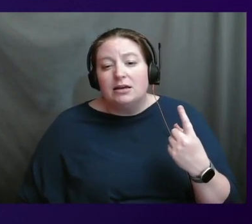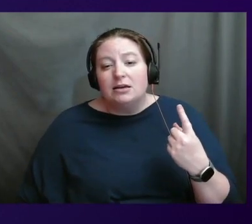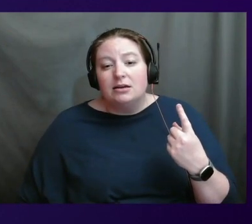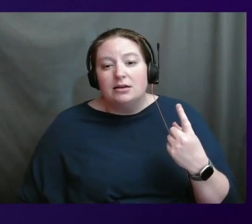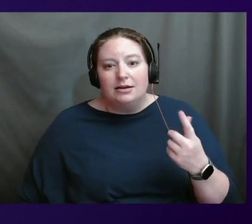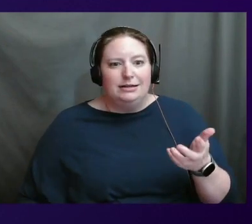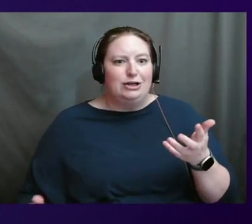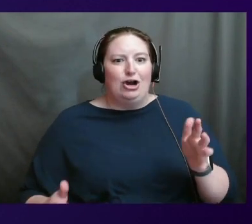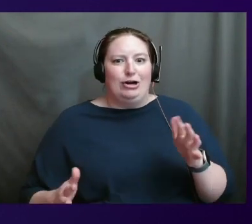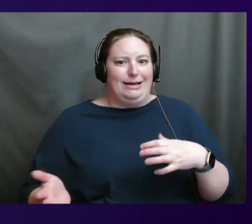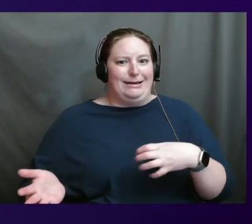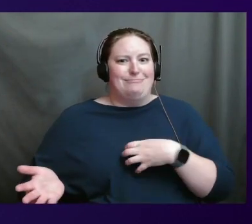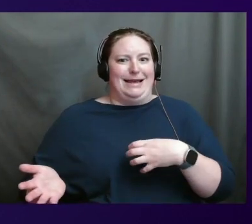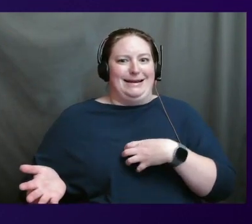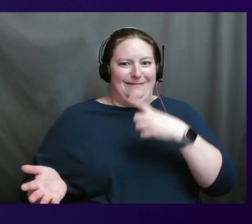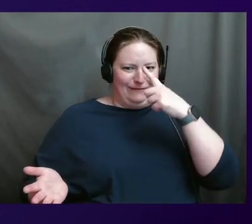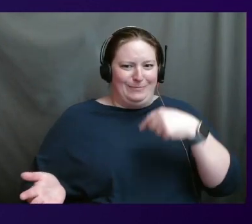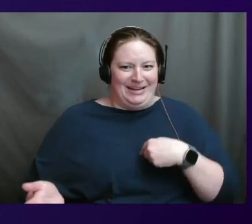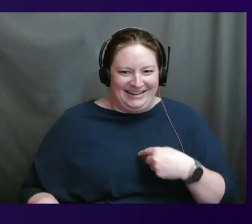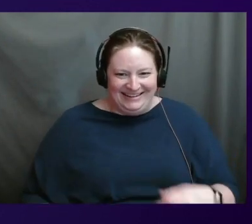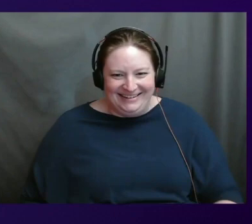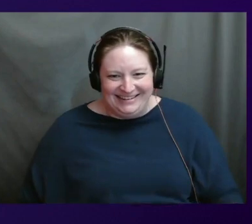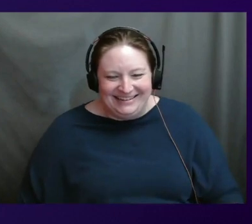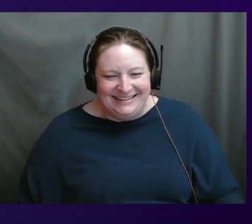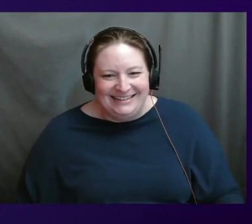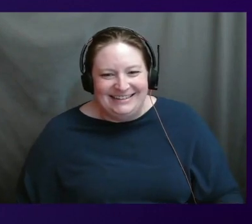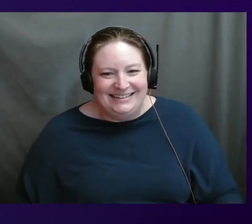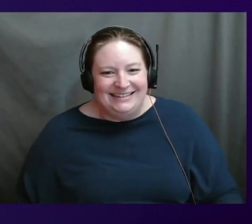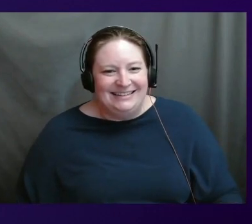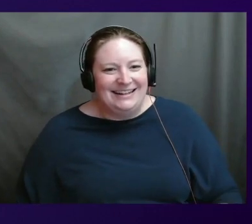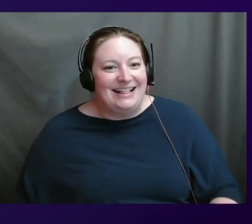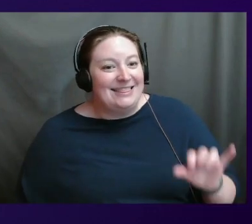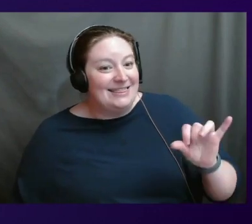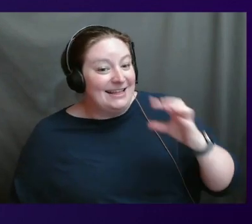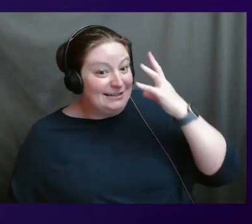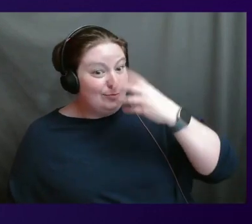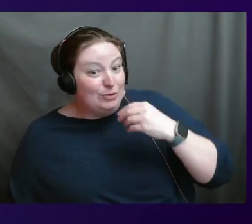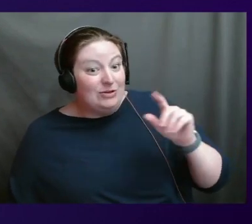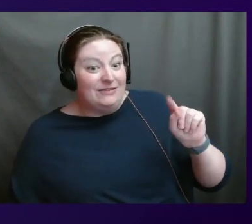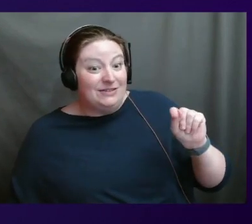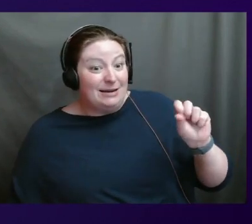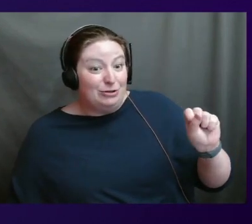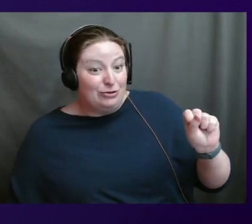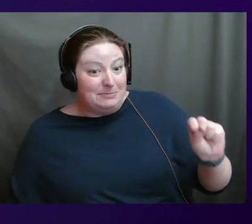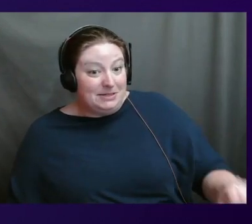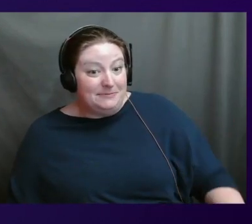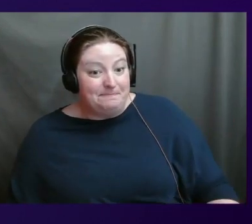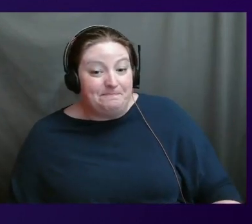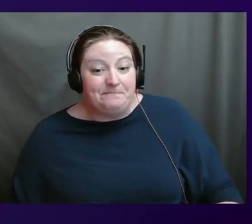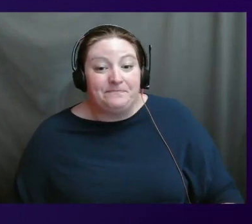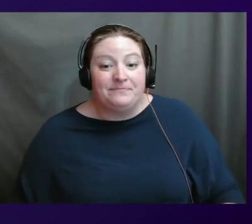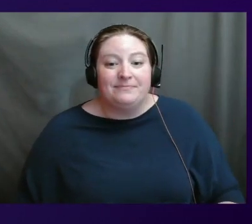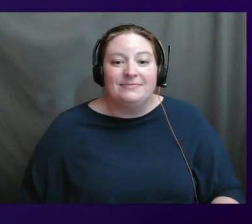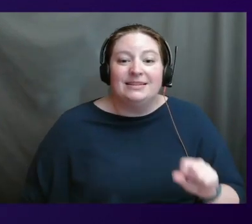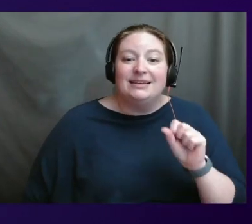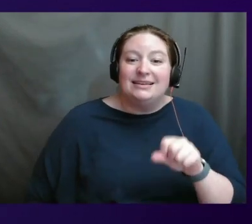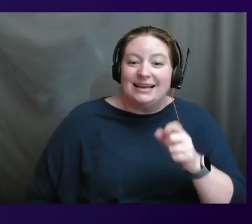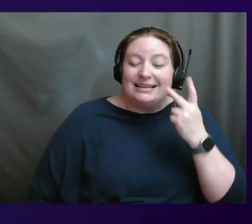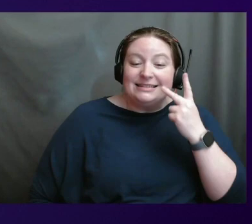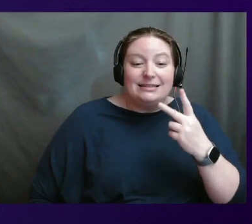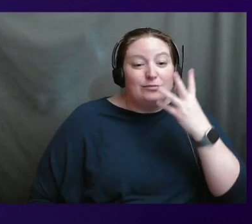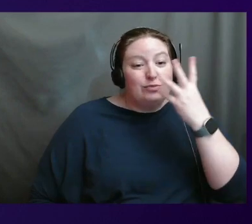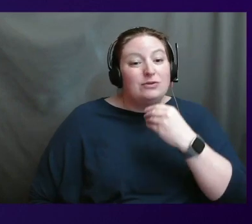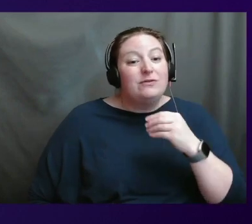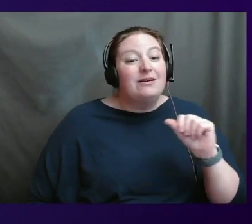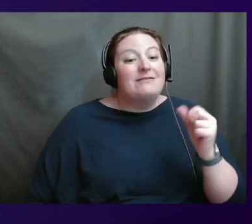of complaining at me. Right? That's the beauty of TypeScript. Yeah, and then here you can see the beauty of Amazon Code Whisperer